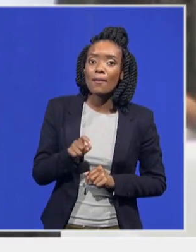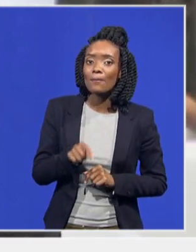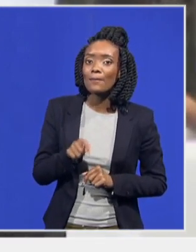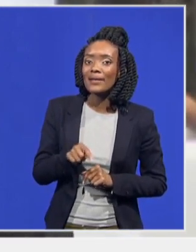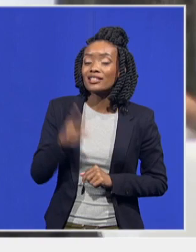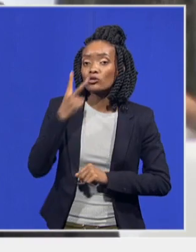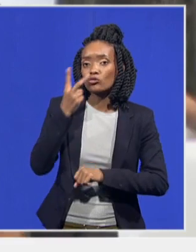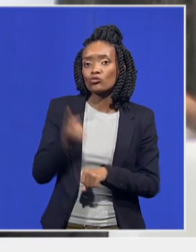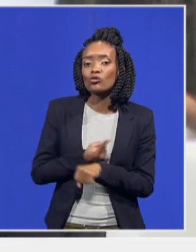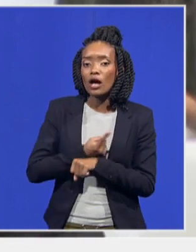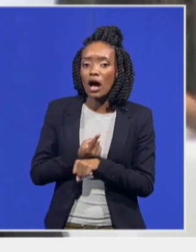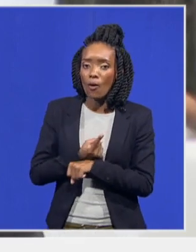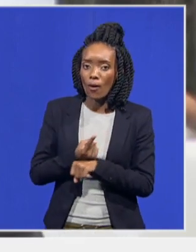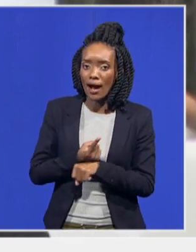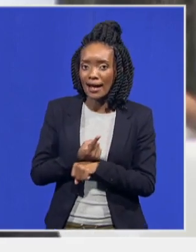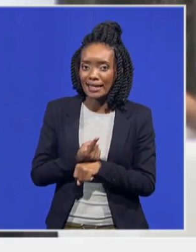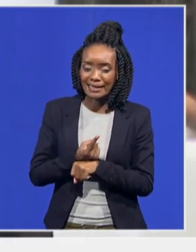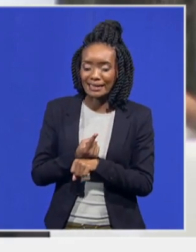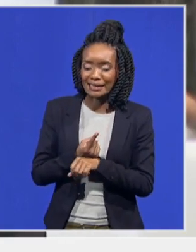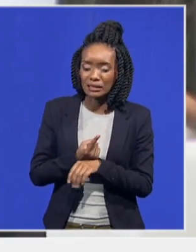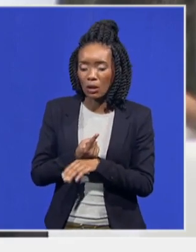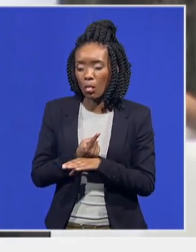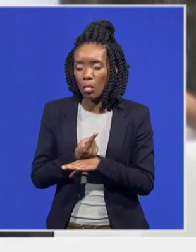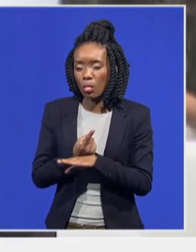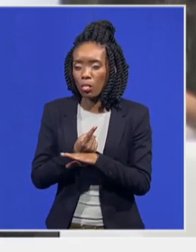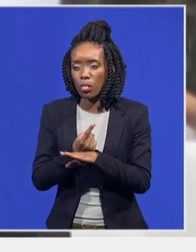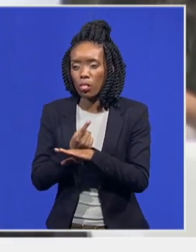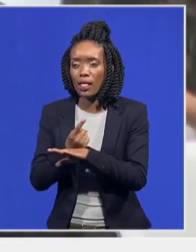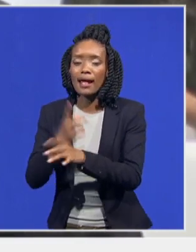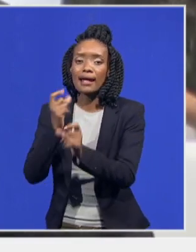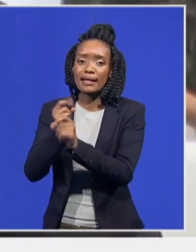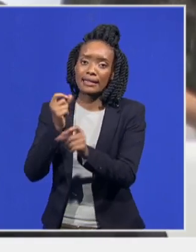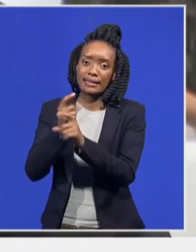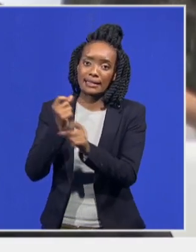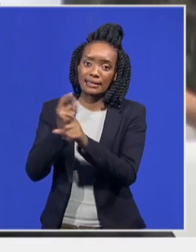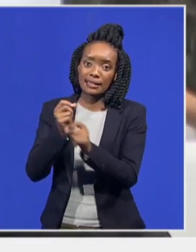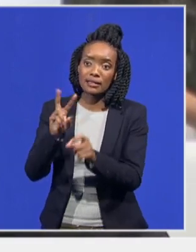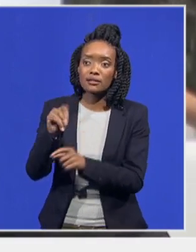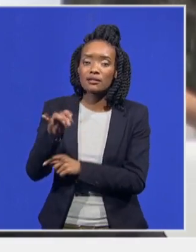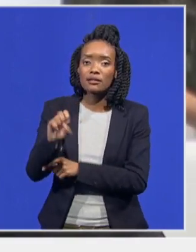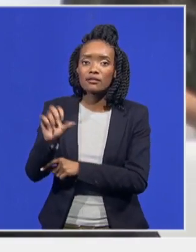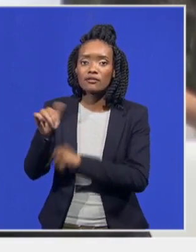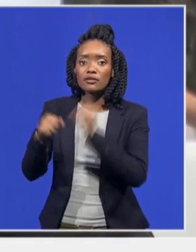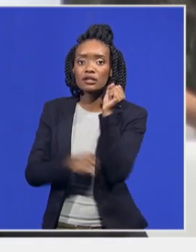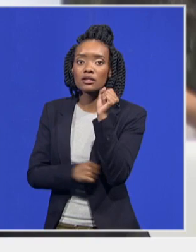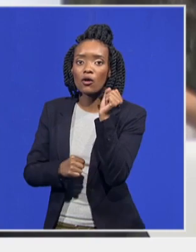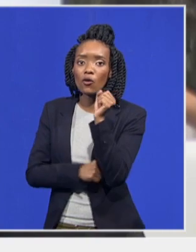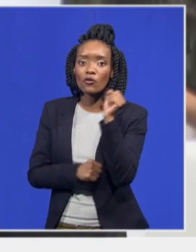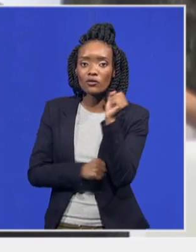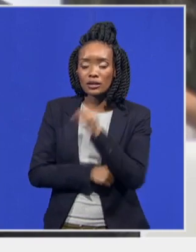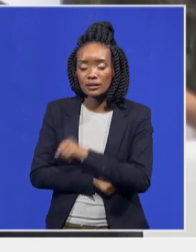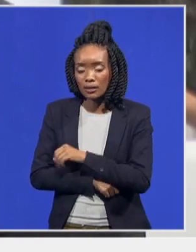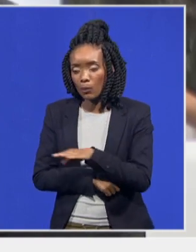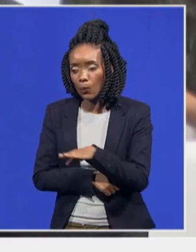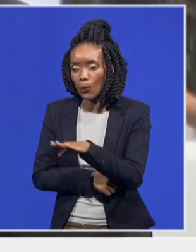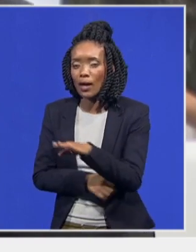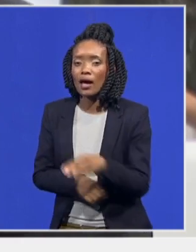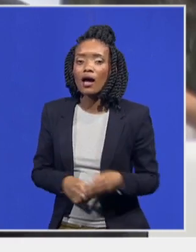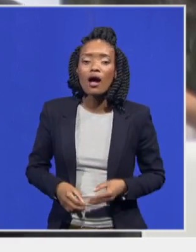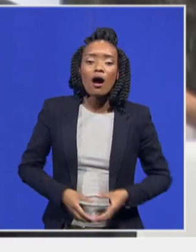2 hours and then take a taxi to the visa office, and I need to show so much document,